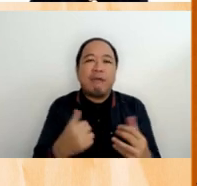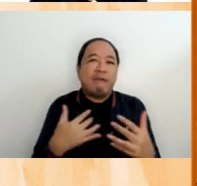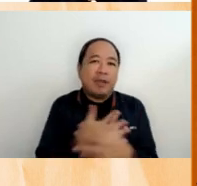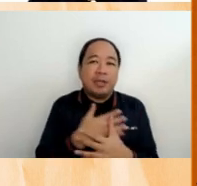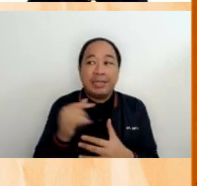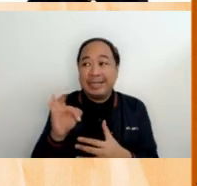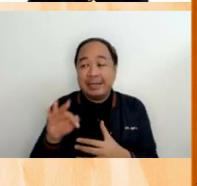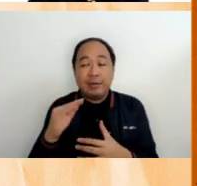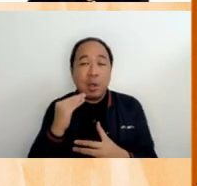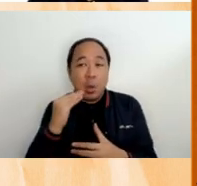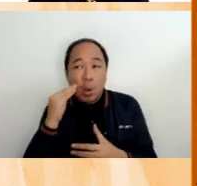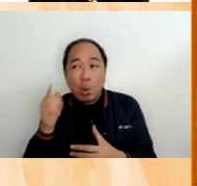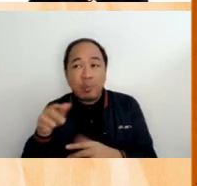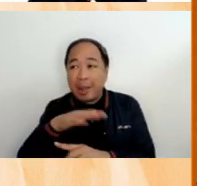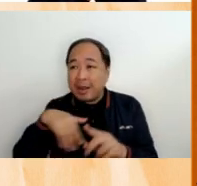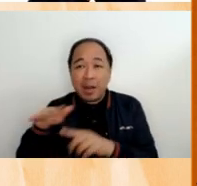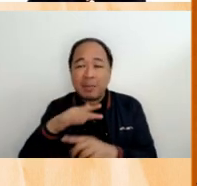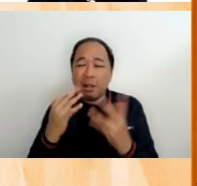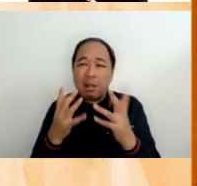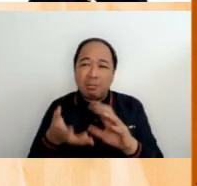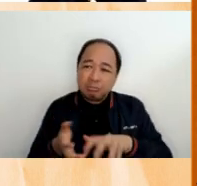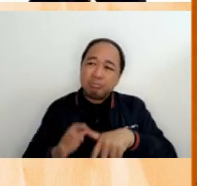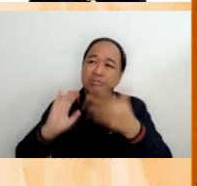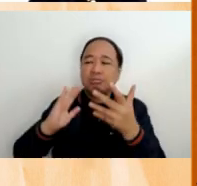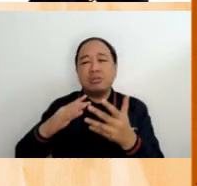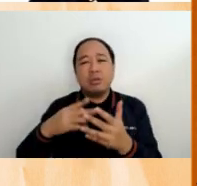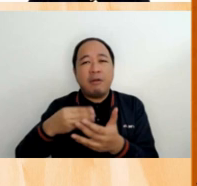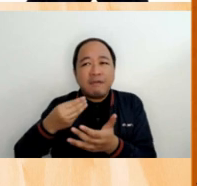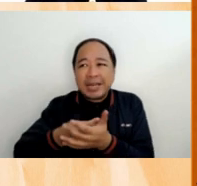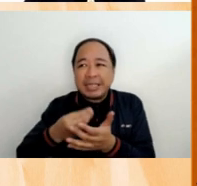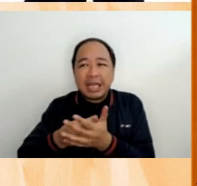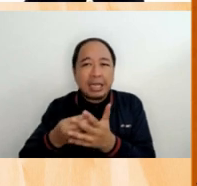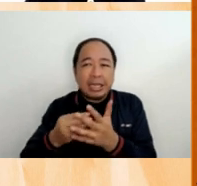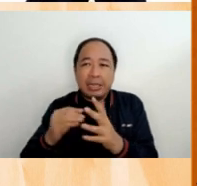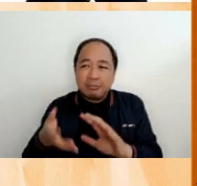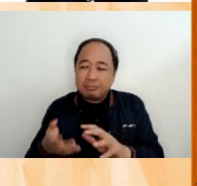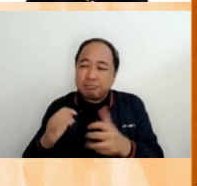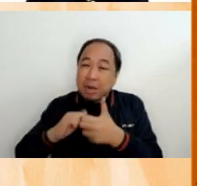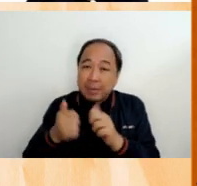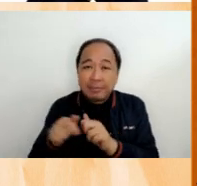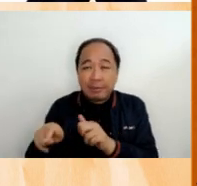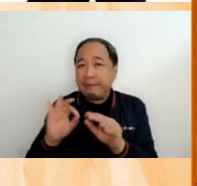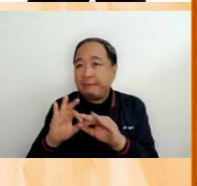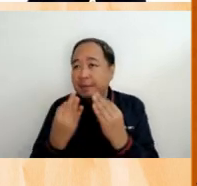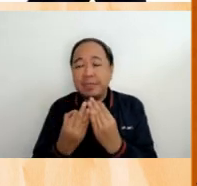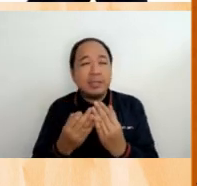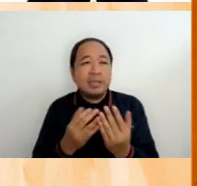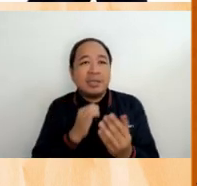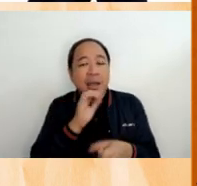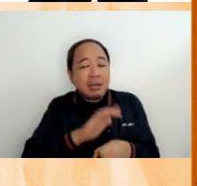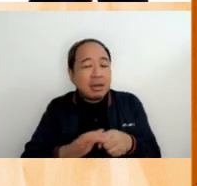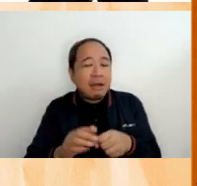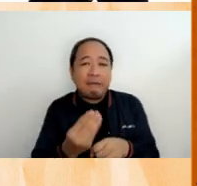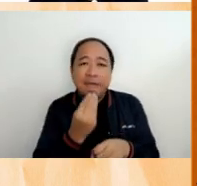their tables, and other issues that weigh them down. For some, it is discrimination, no? So we talk